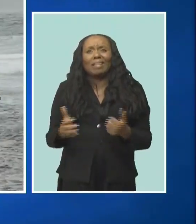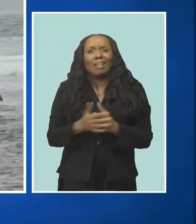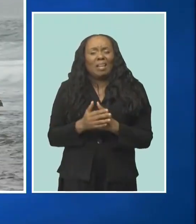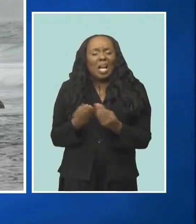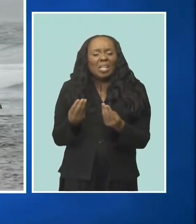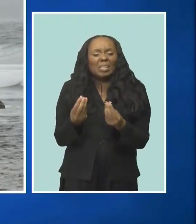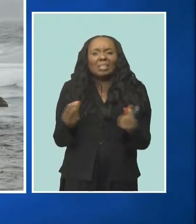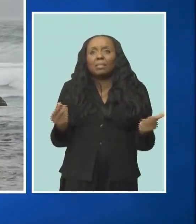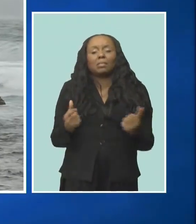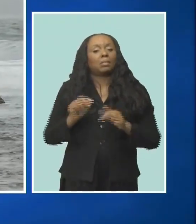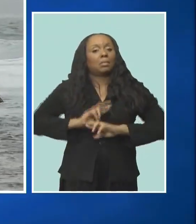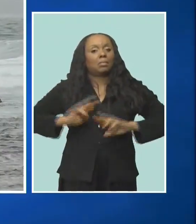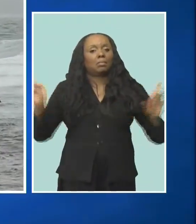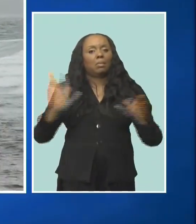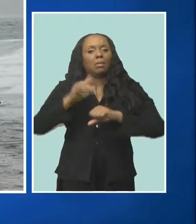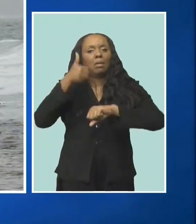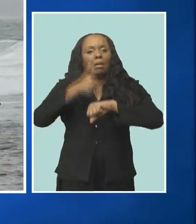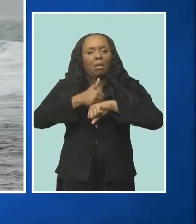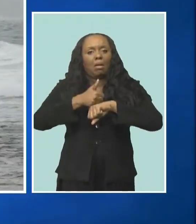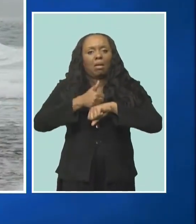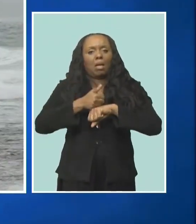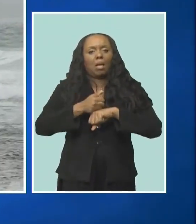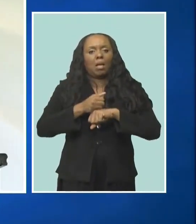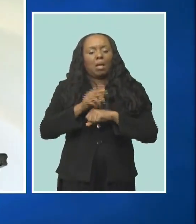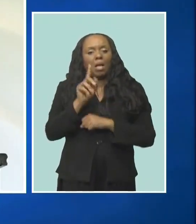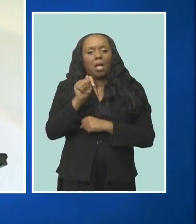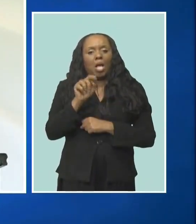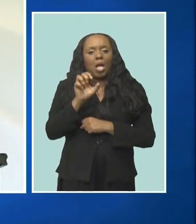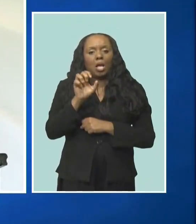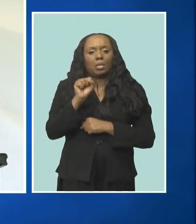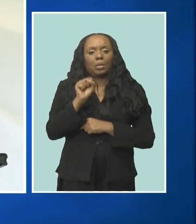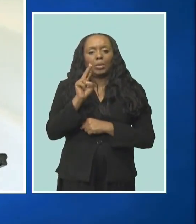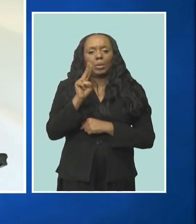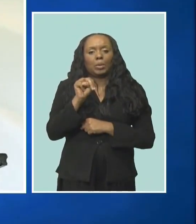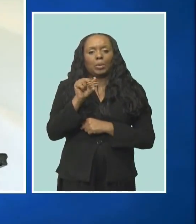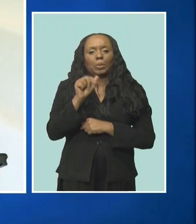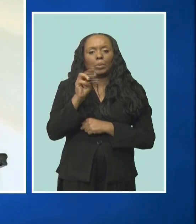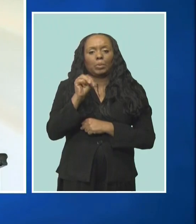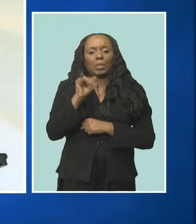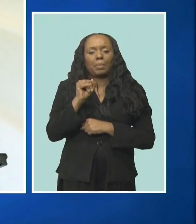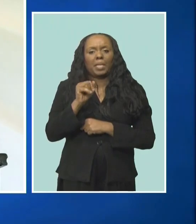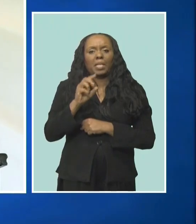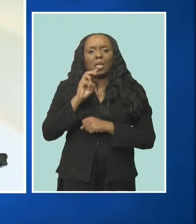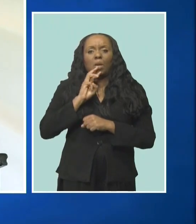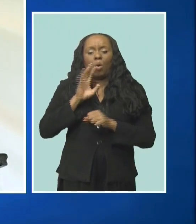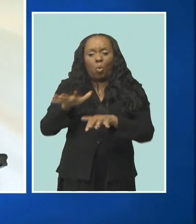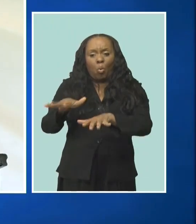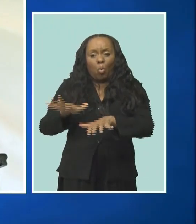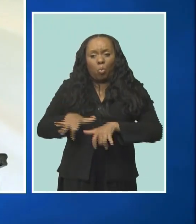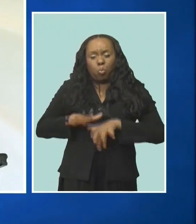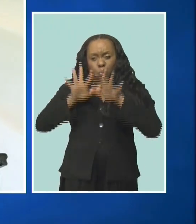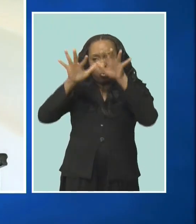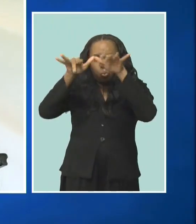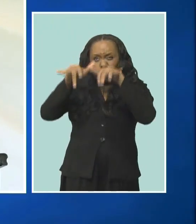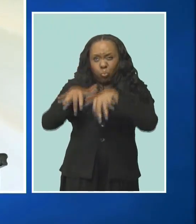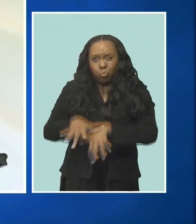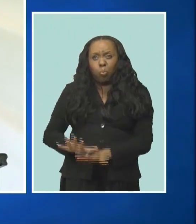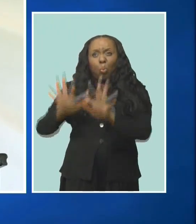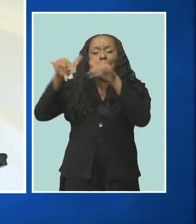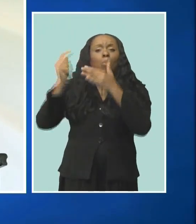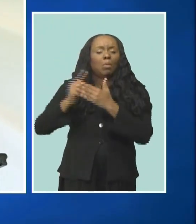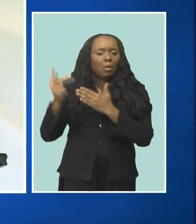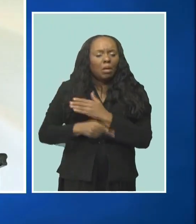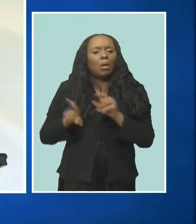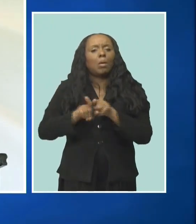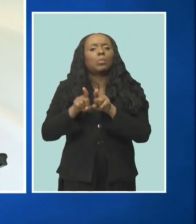launch a Tsunami Ready program in the DEO of St. Michael Northwest for a year and redesignate St. James North, St. Peter and St. Lucie to